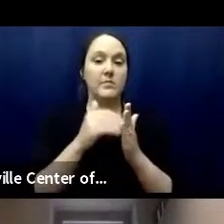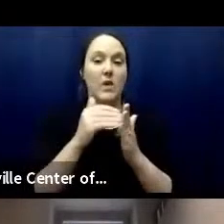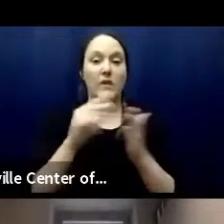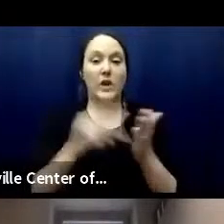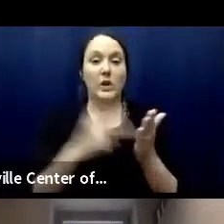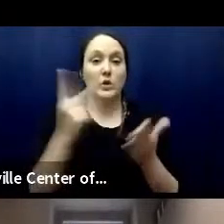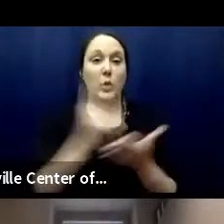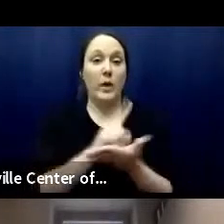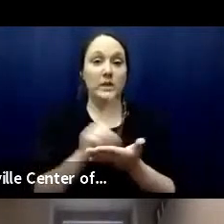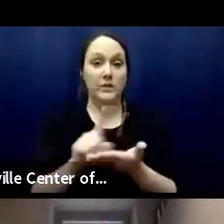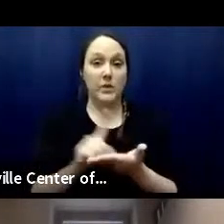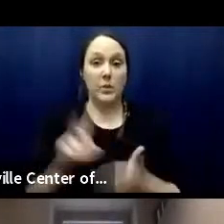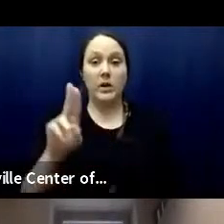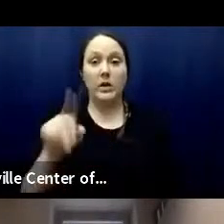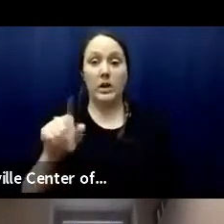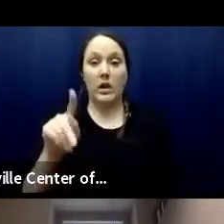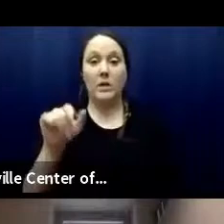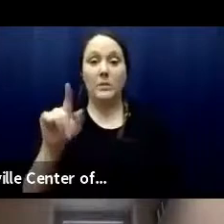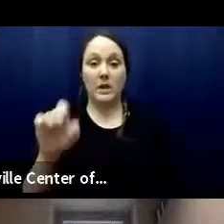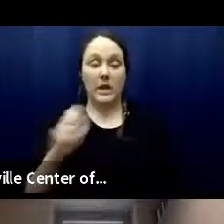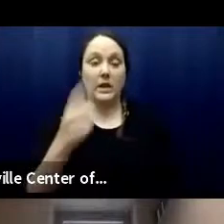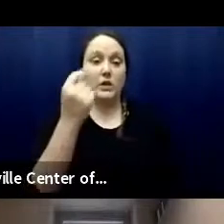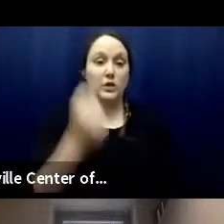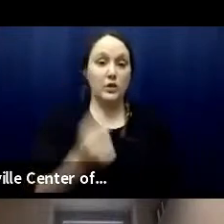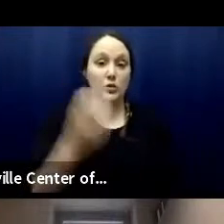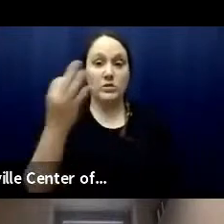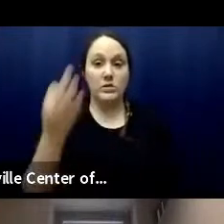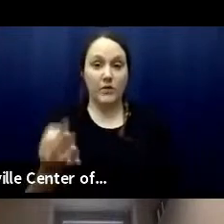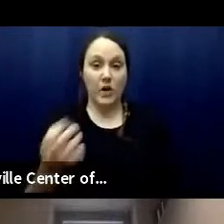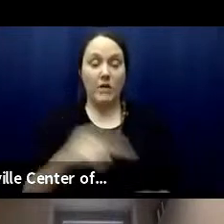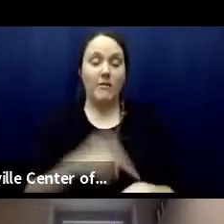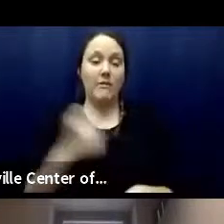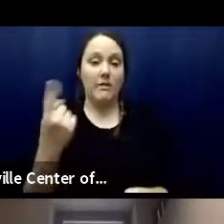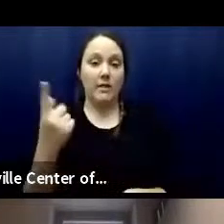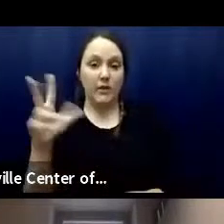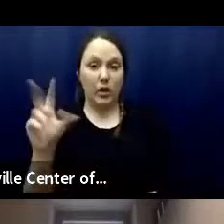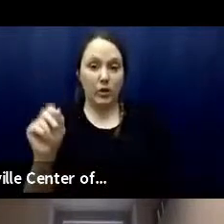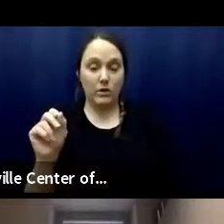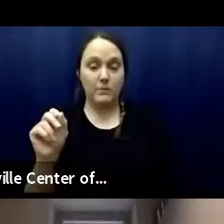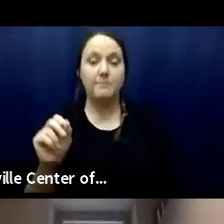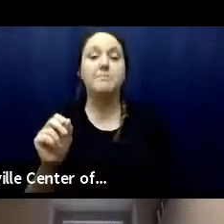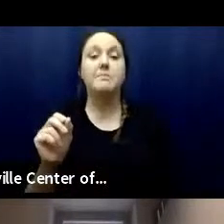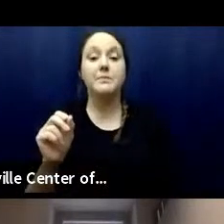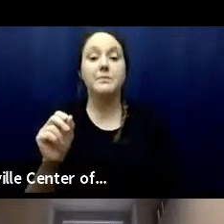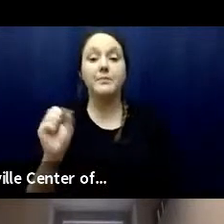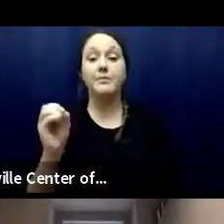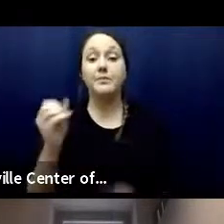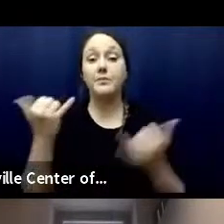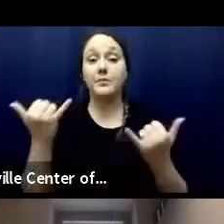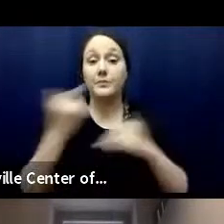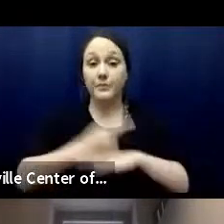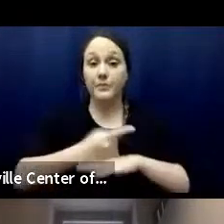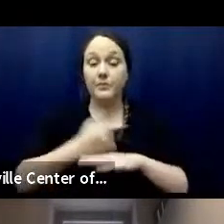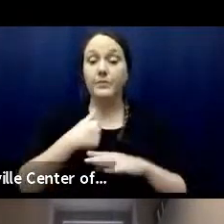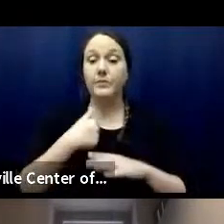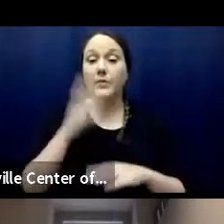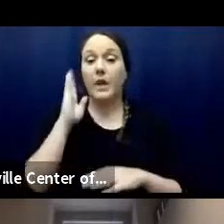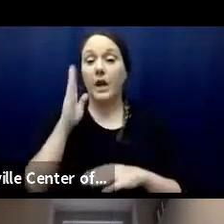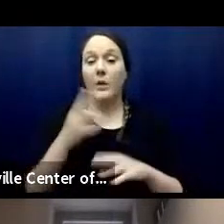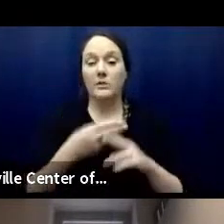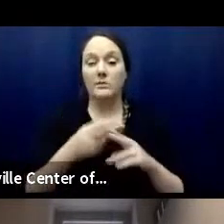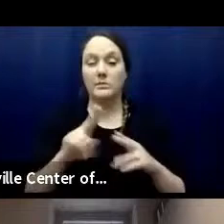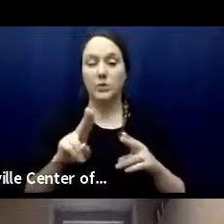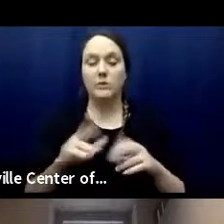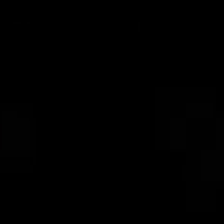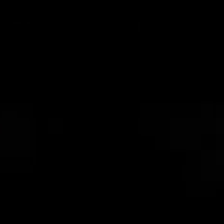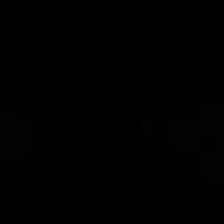week updates I do, Tuesday and Friday, 11:30. And so today I'll keep it